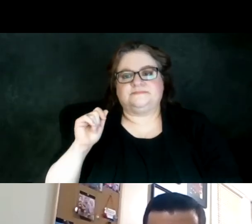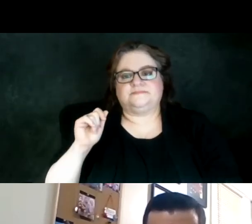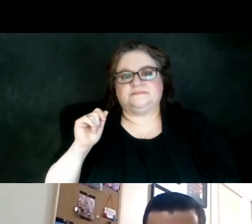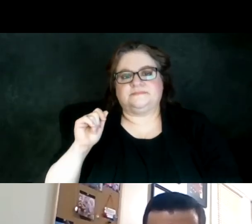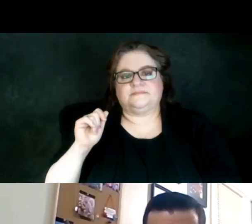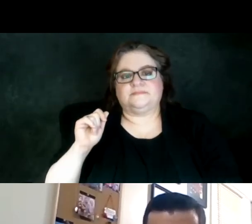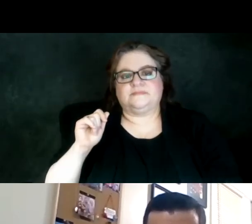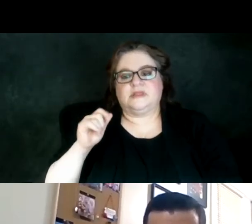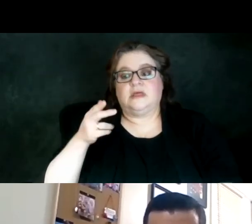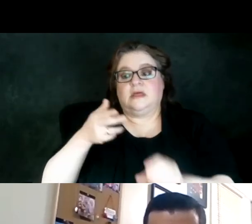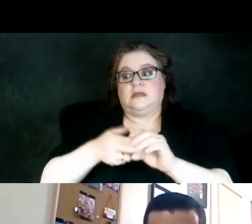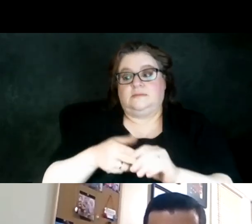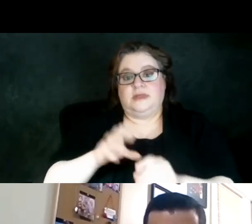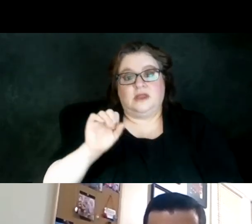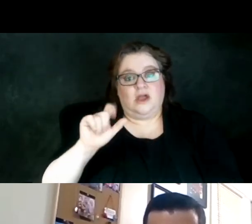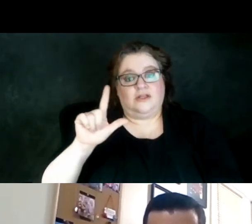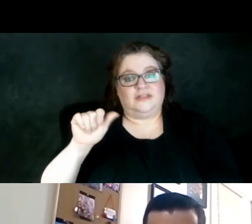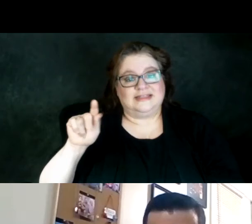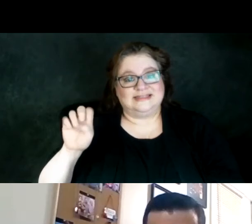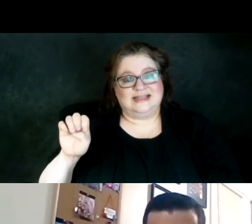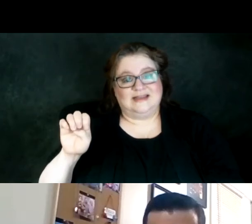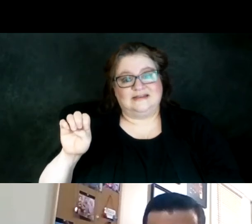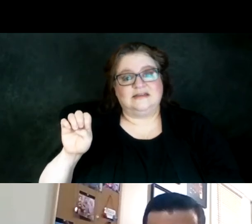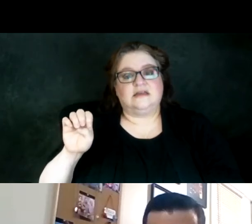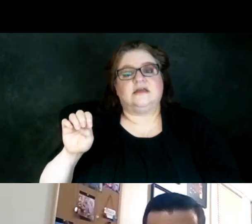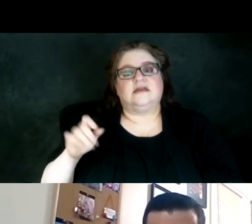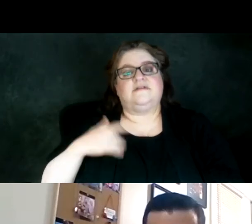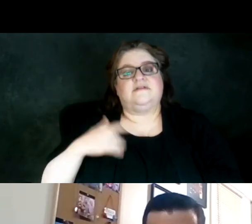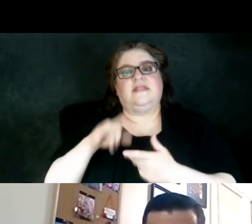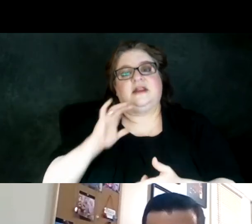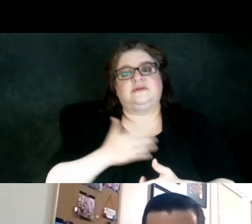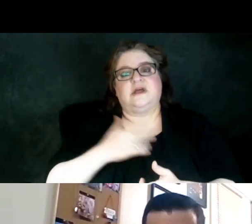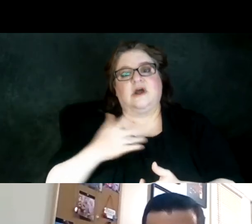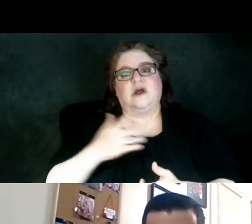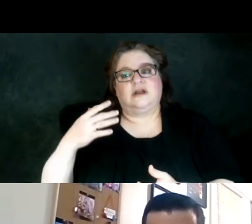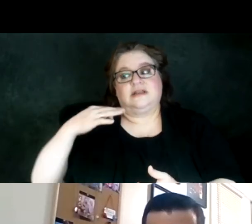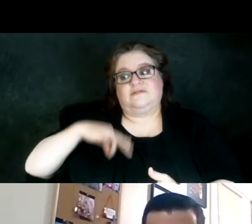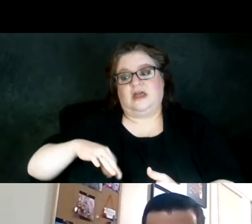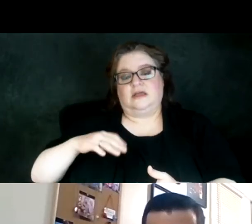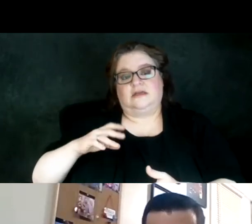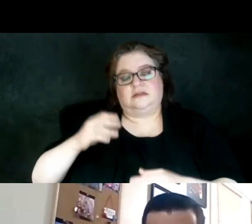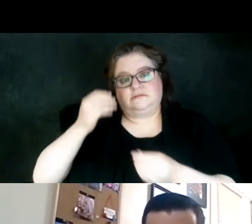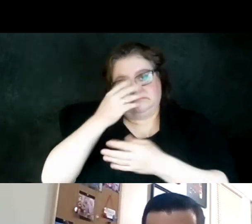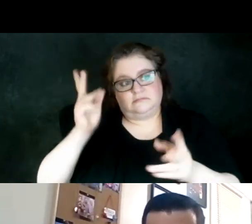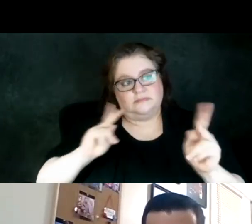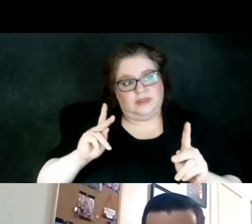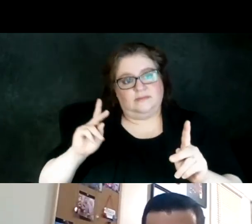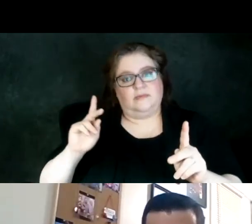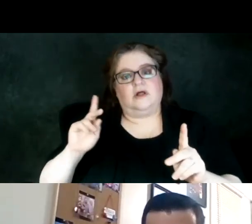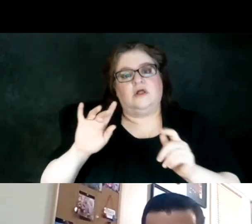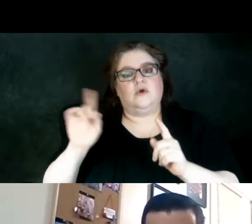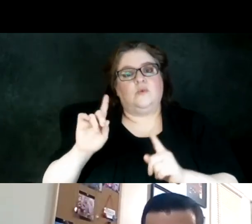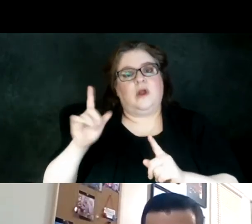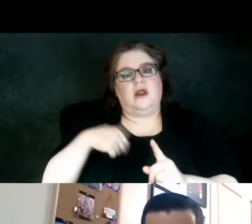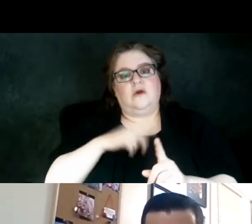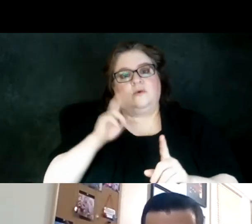on the slate felt that it was to our advantage to let people know exactly where we stood on those